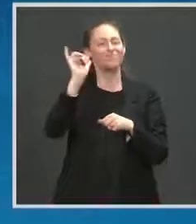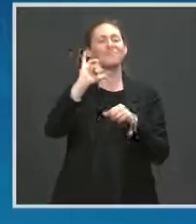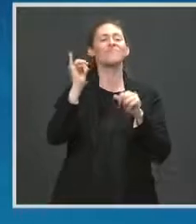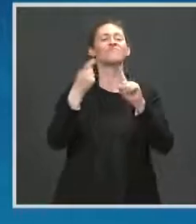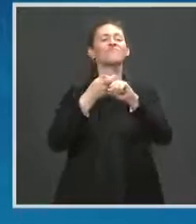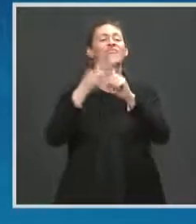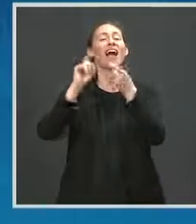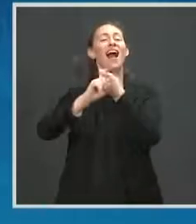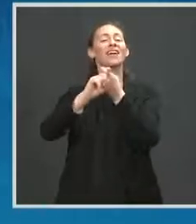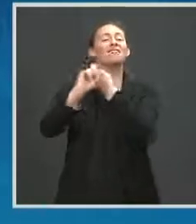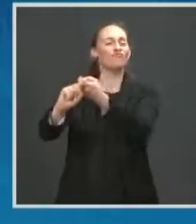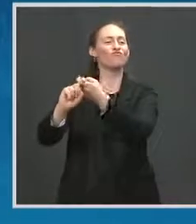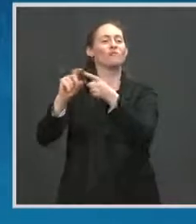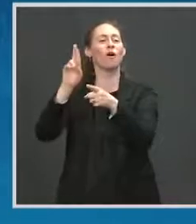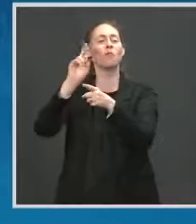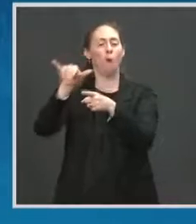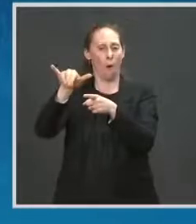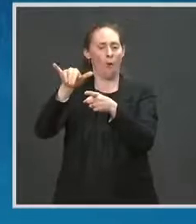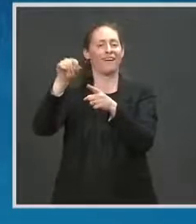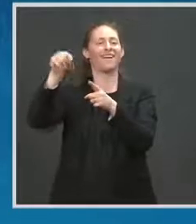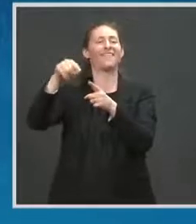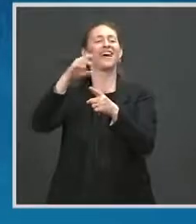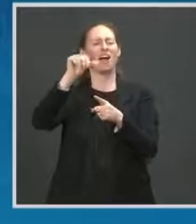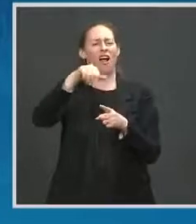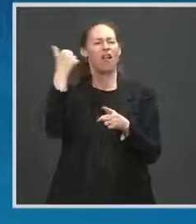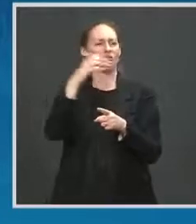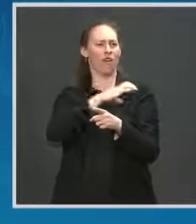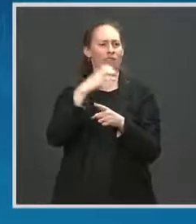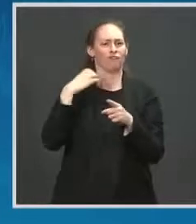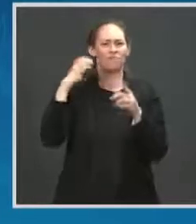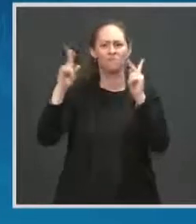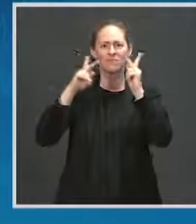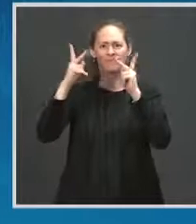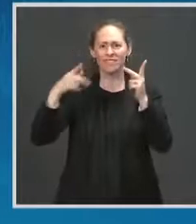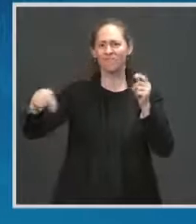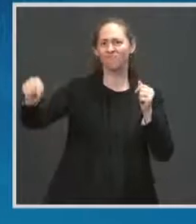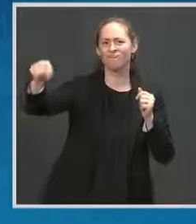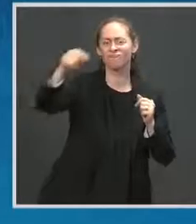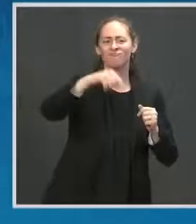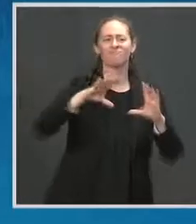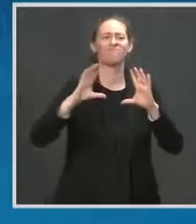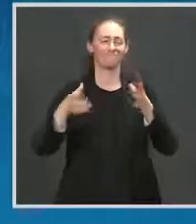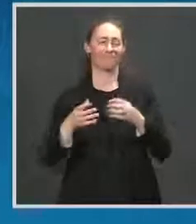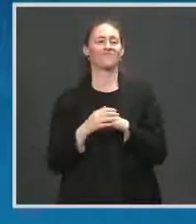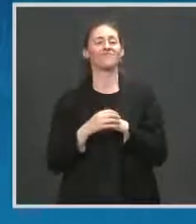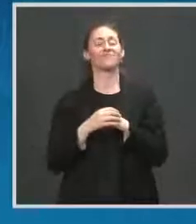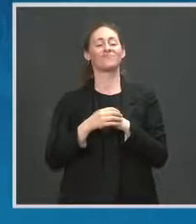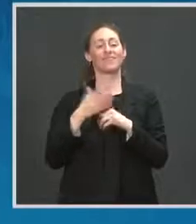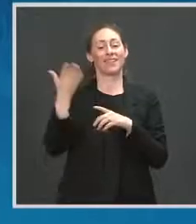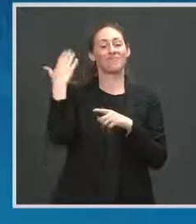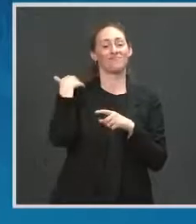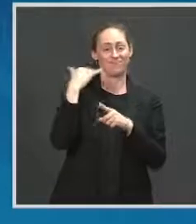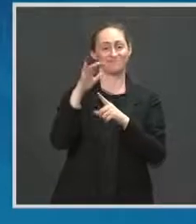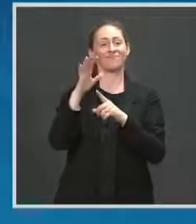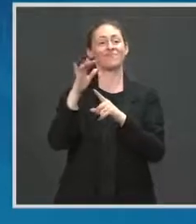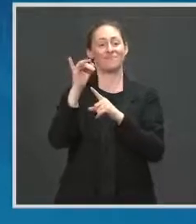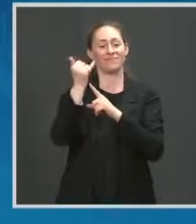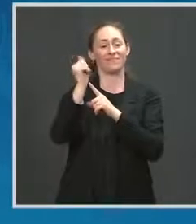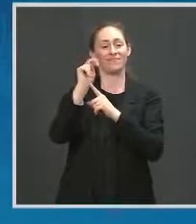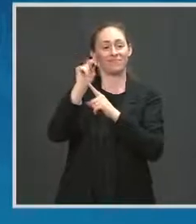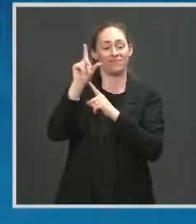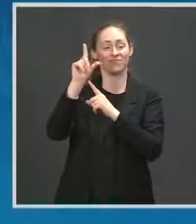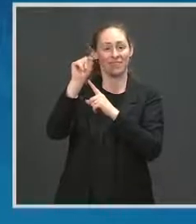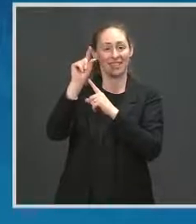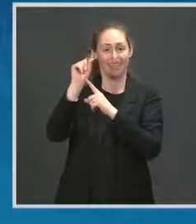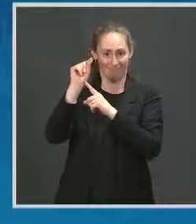with Congresswoman Kathy Manning. You know, on January 20th, just hours after President Joe Biden and